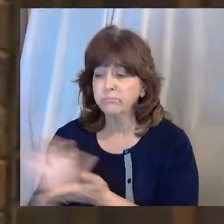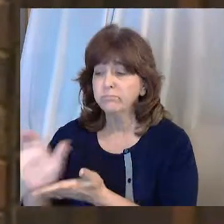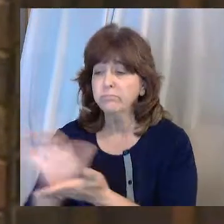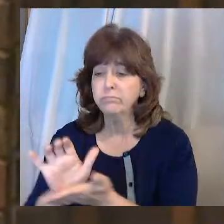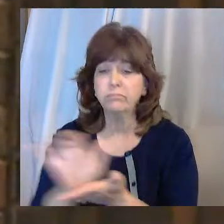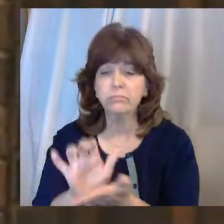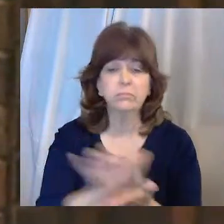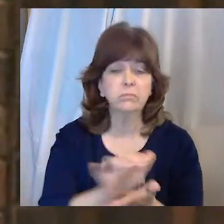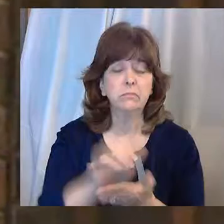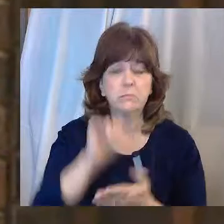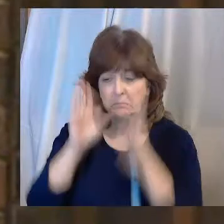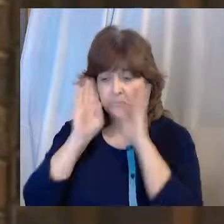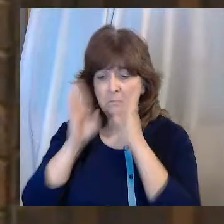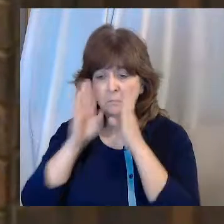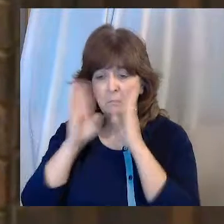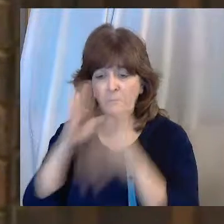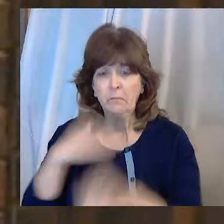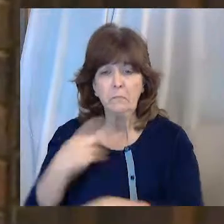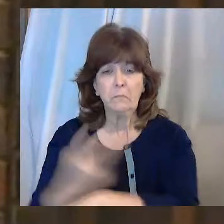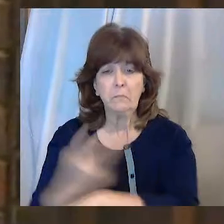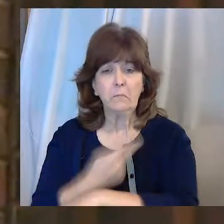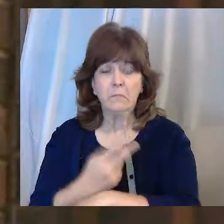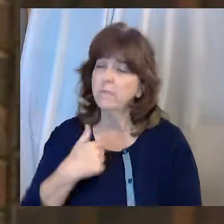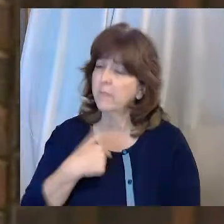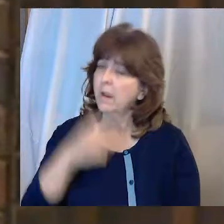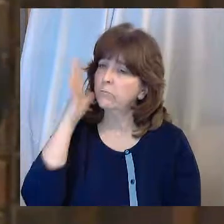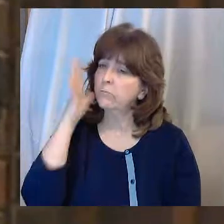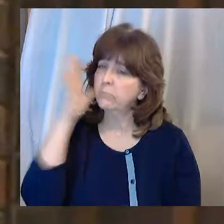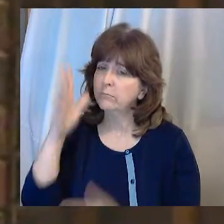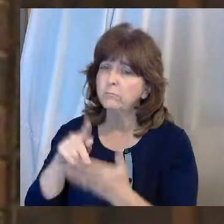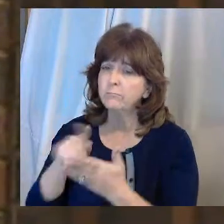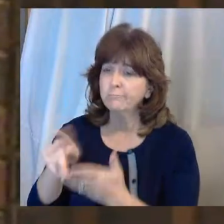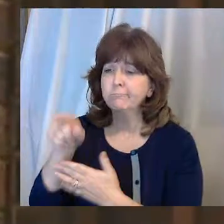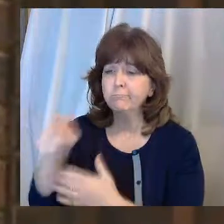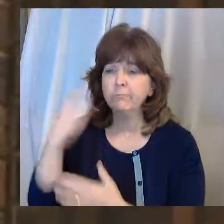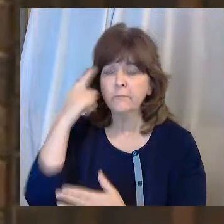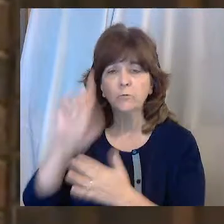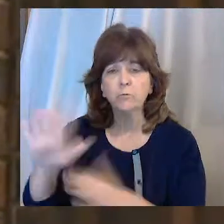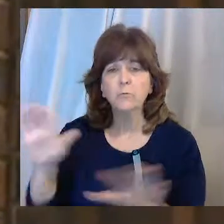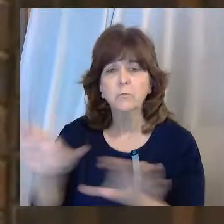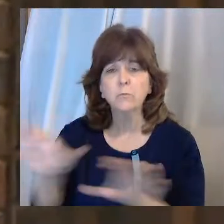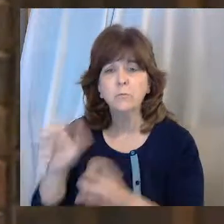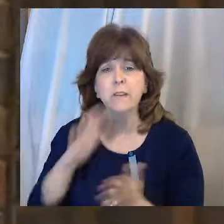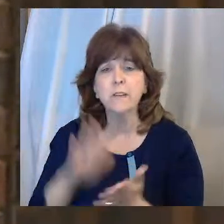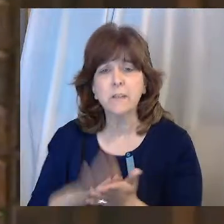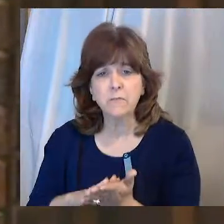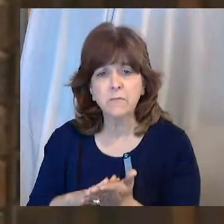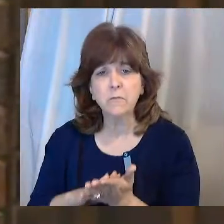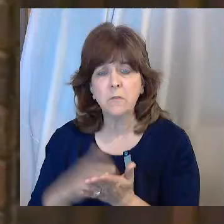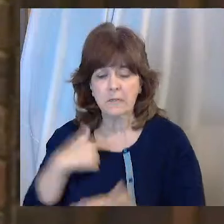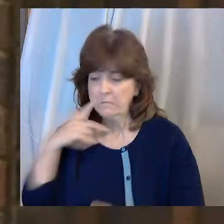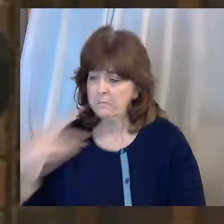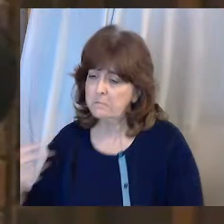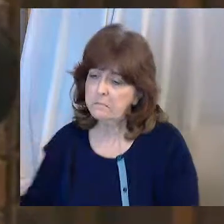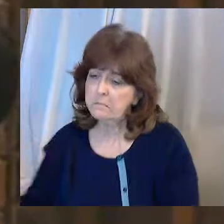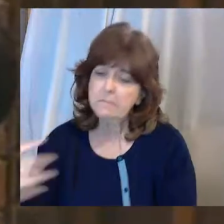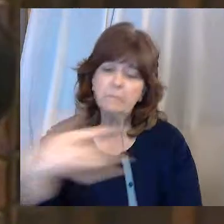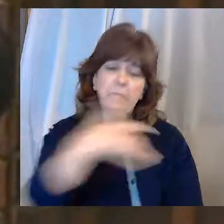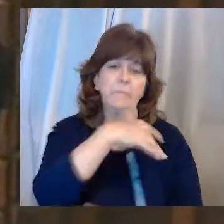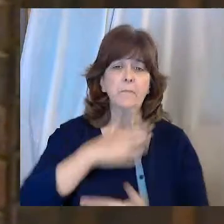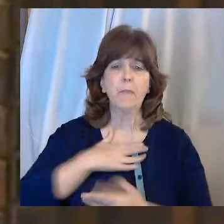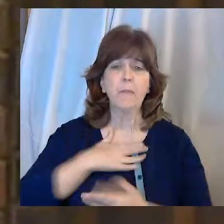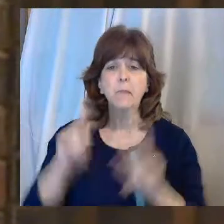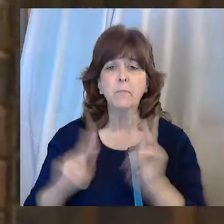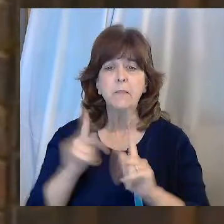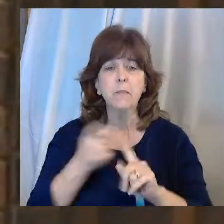not tended to them. Behold, I will attend to you for the evil of your doings, says the Lord. But I will gather the remnant of my flock of all countries where